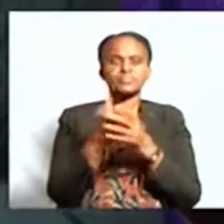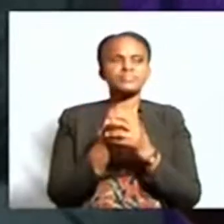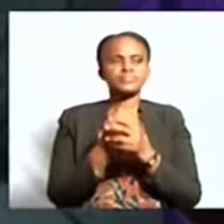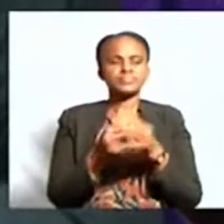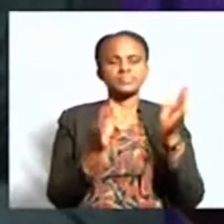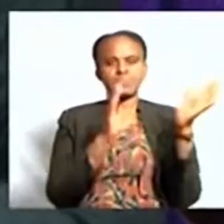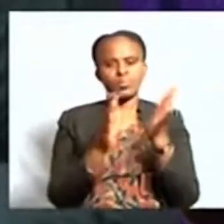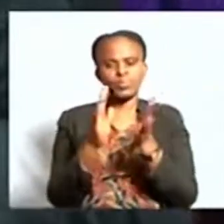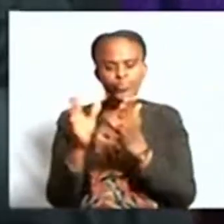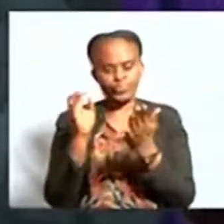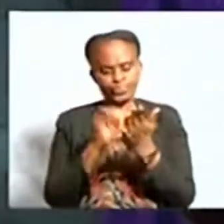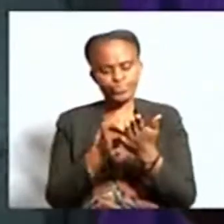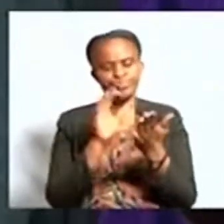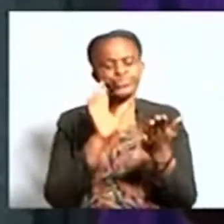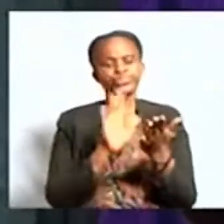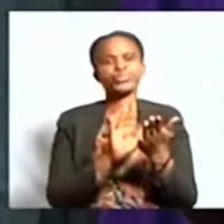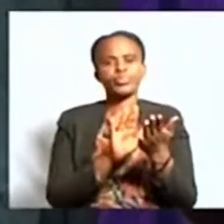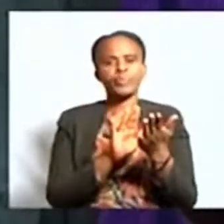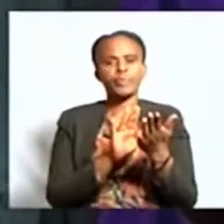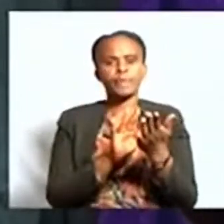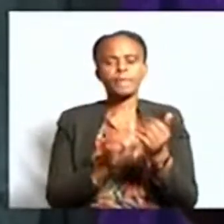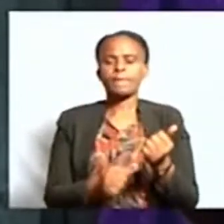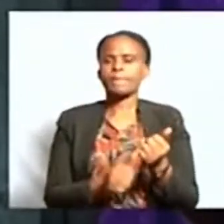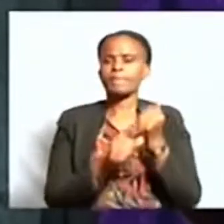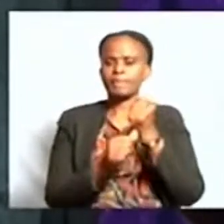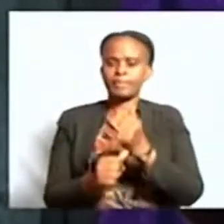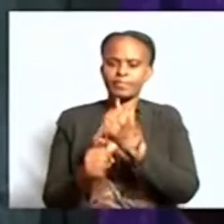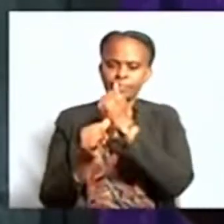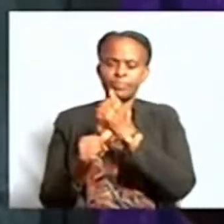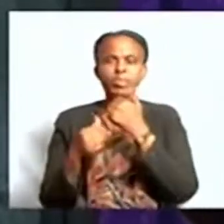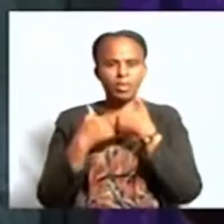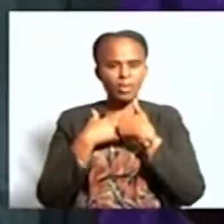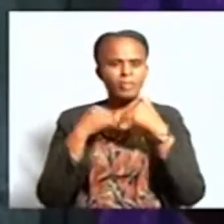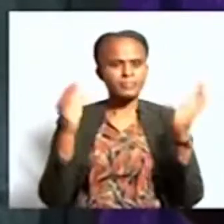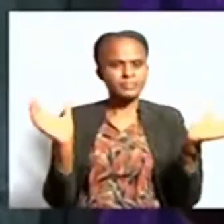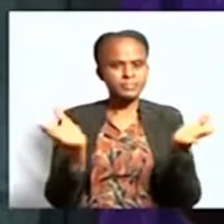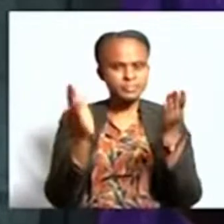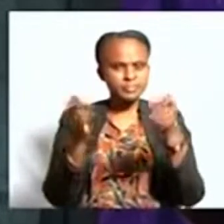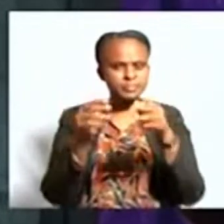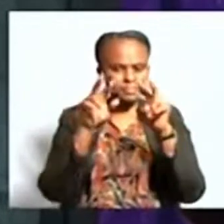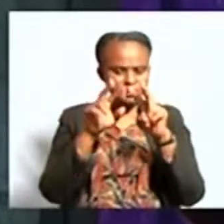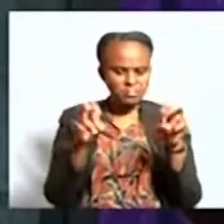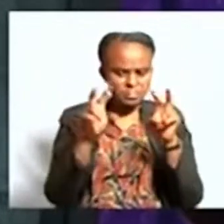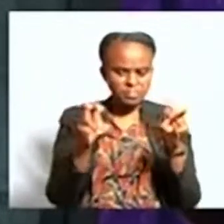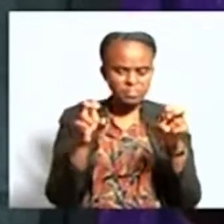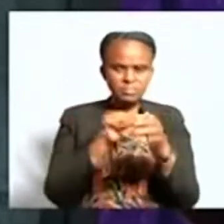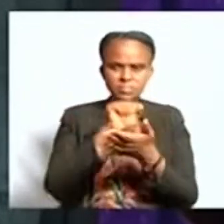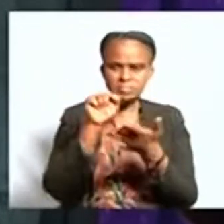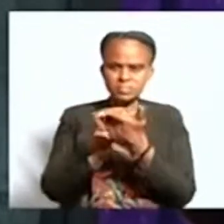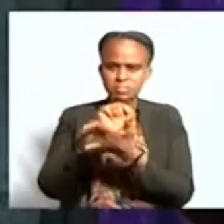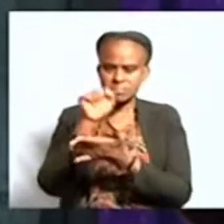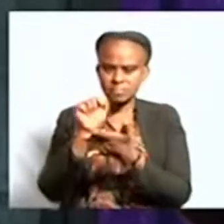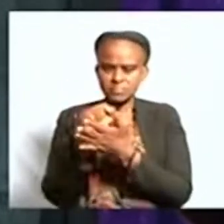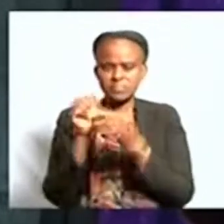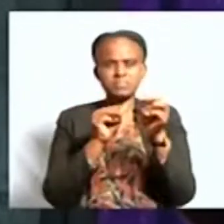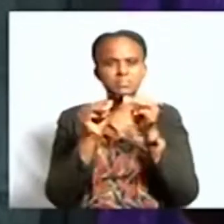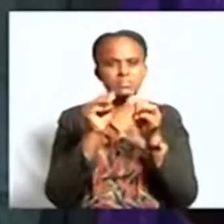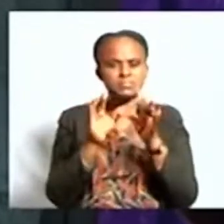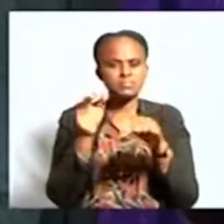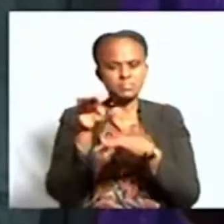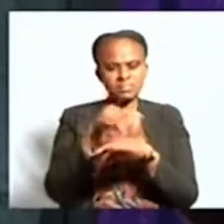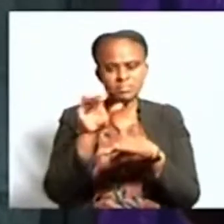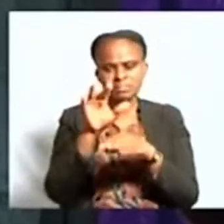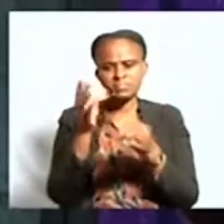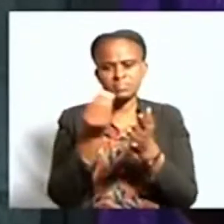Measures put in place. The agency has enhanced checks for station managers over revenue